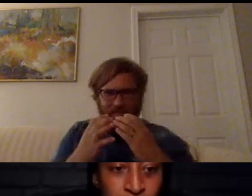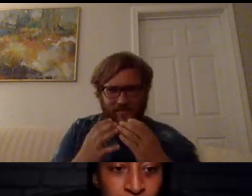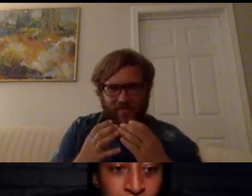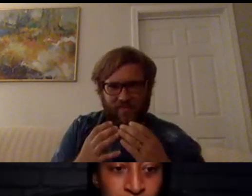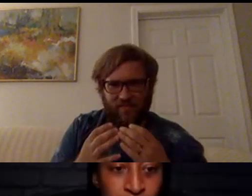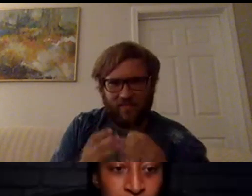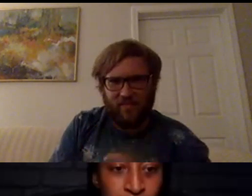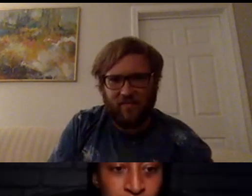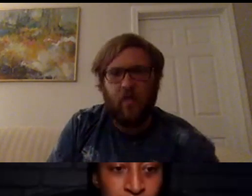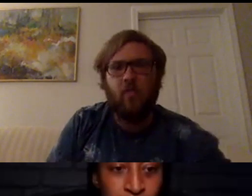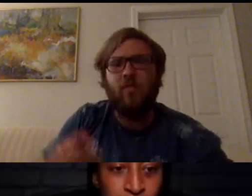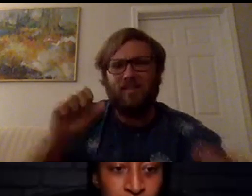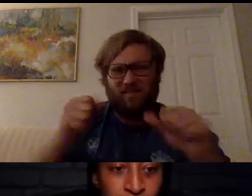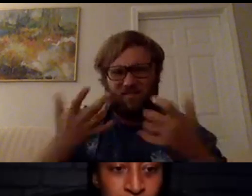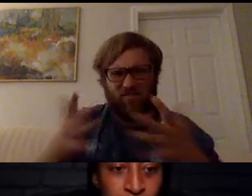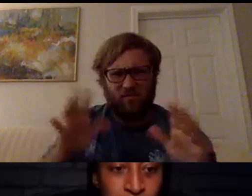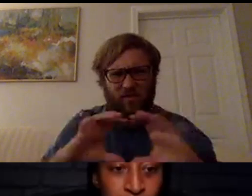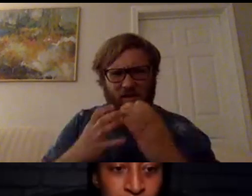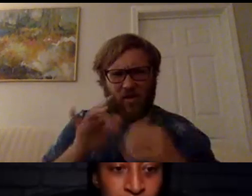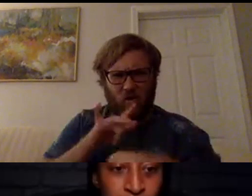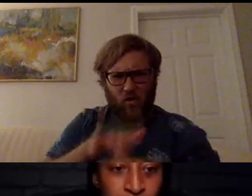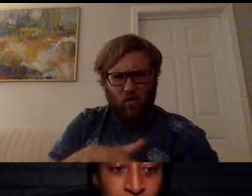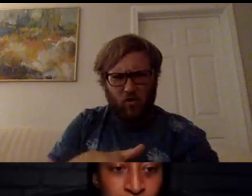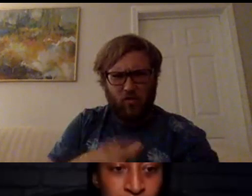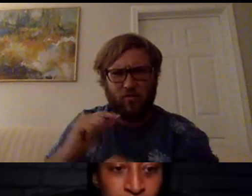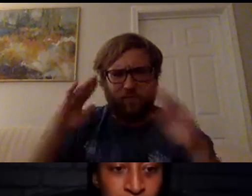you back here on next Monday.